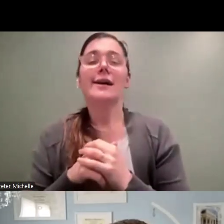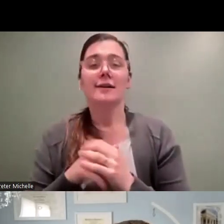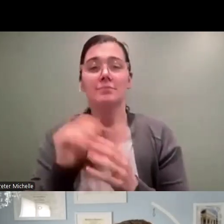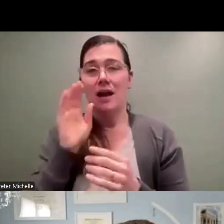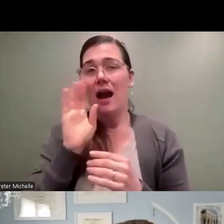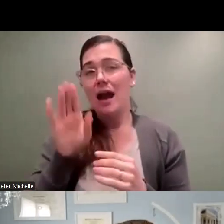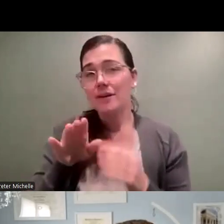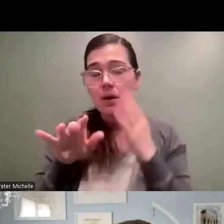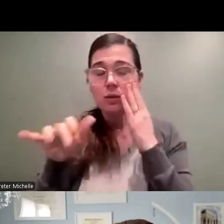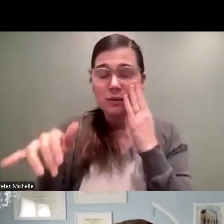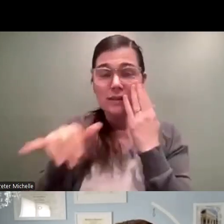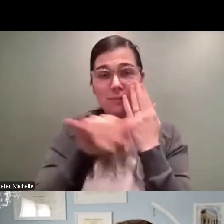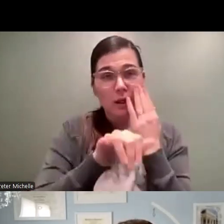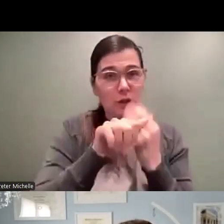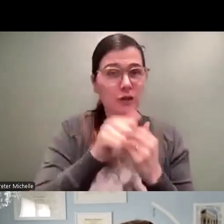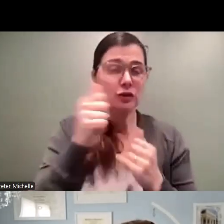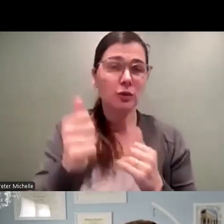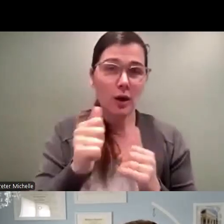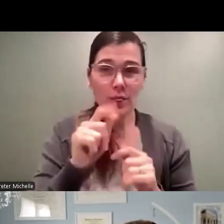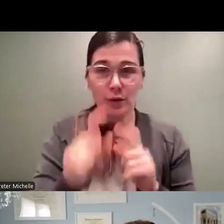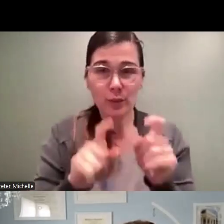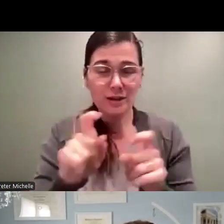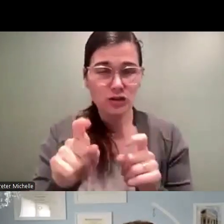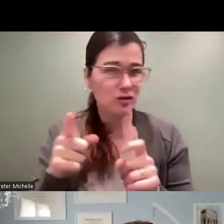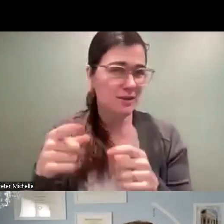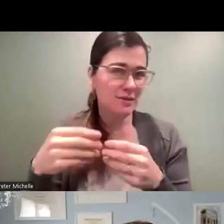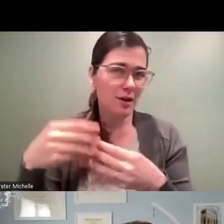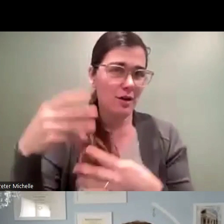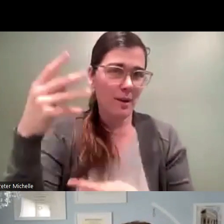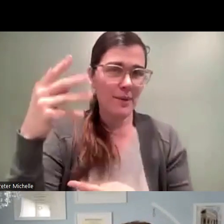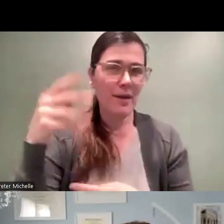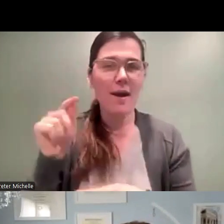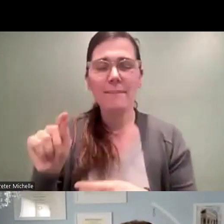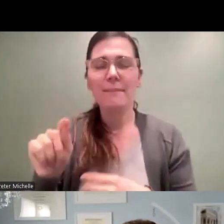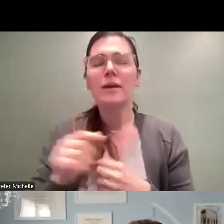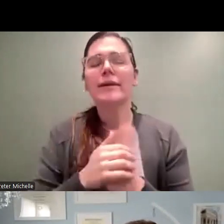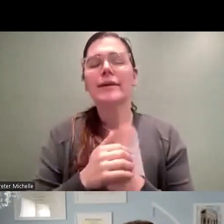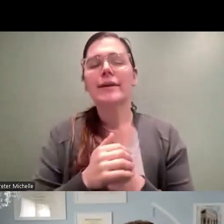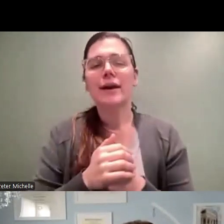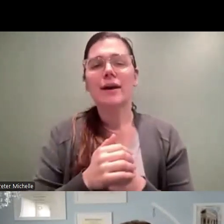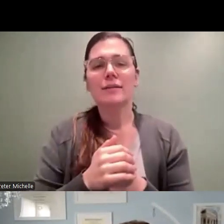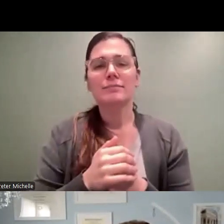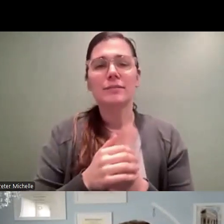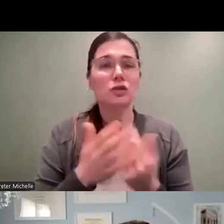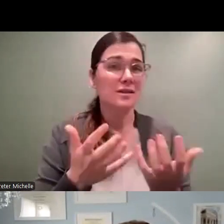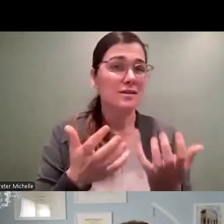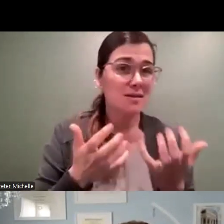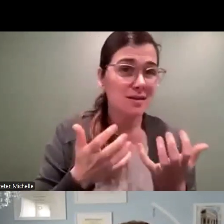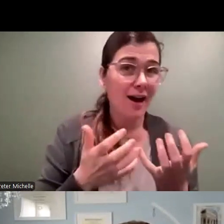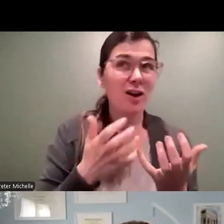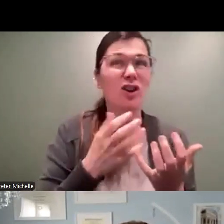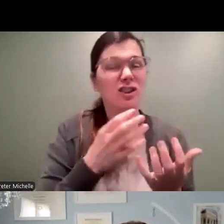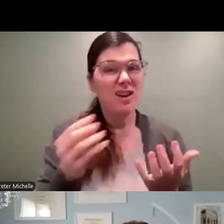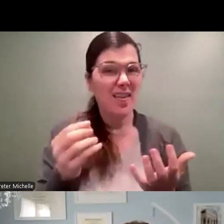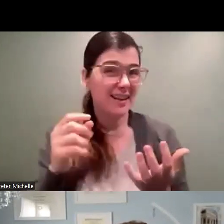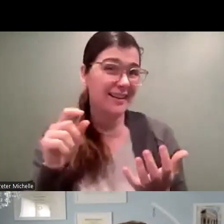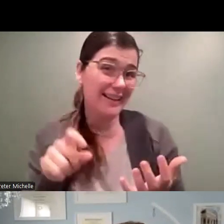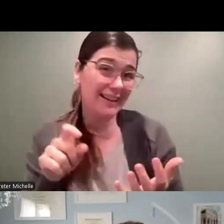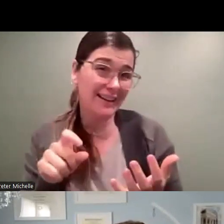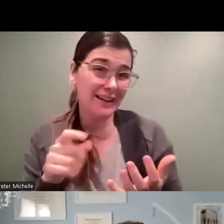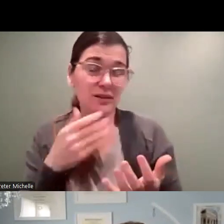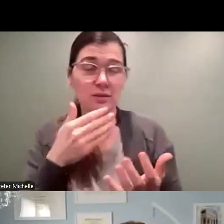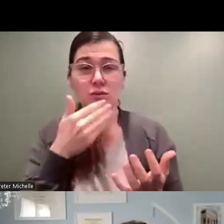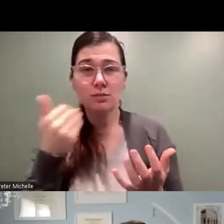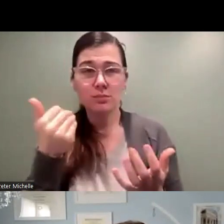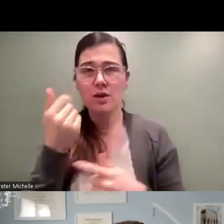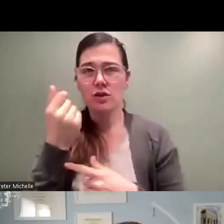other questions that are coming up, there is a desire and need to better